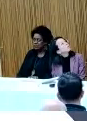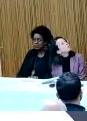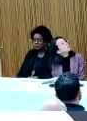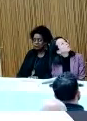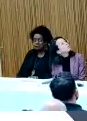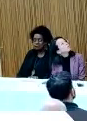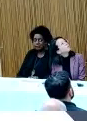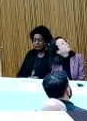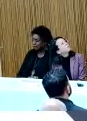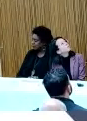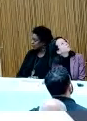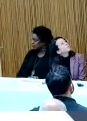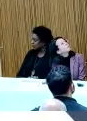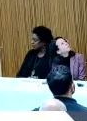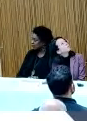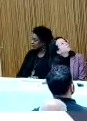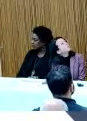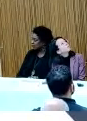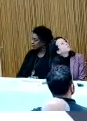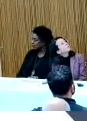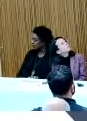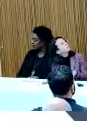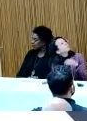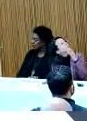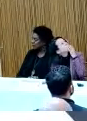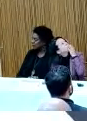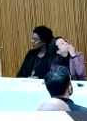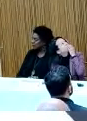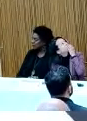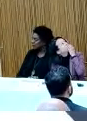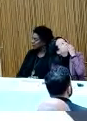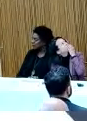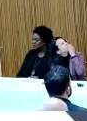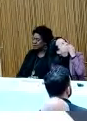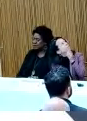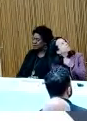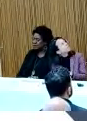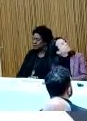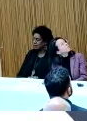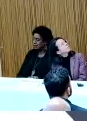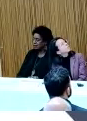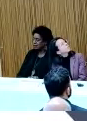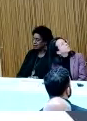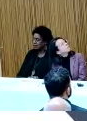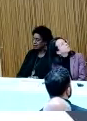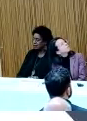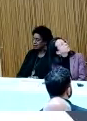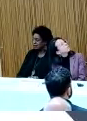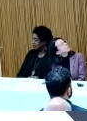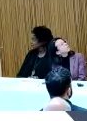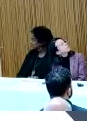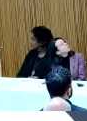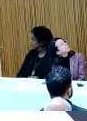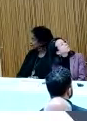incidents reported by news day that are alleged to have occurred more than two years ago are completely contrary to our